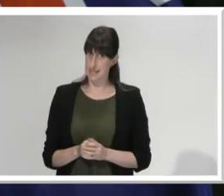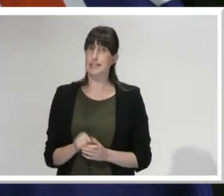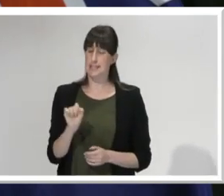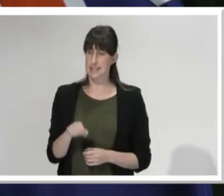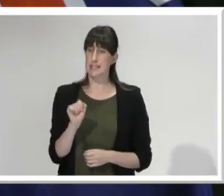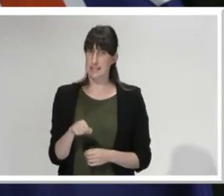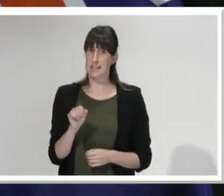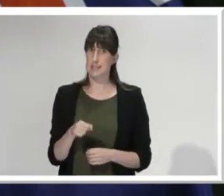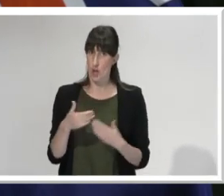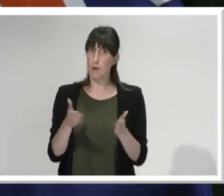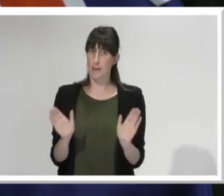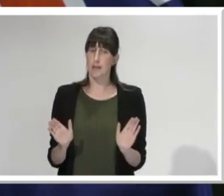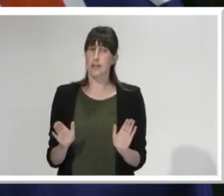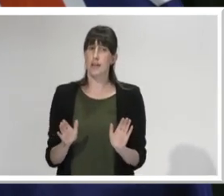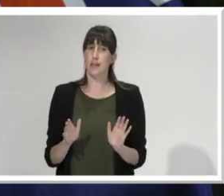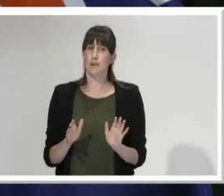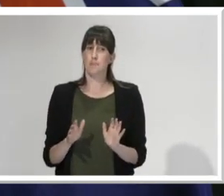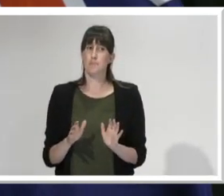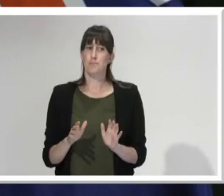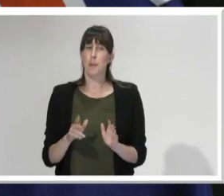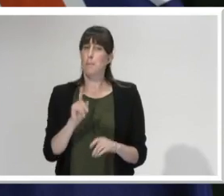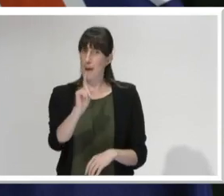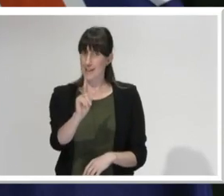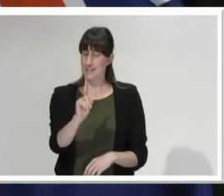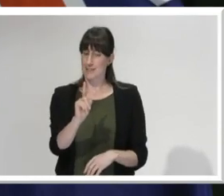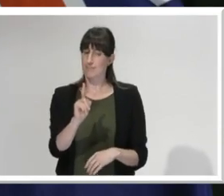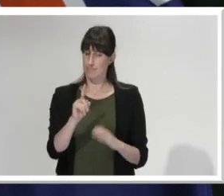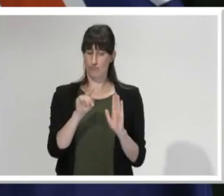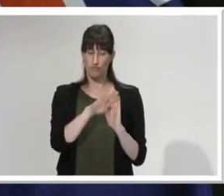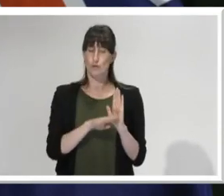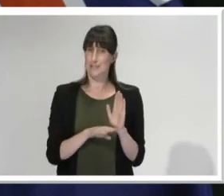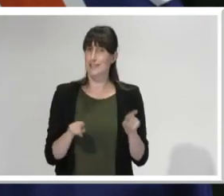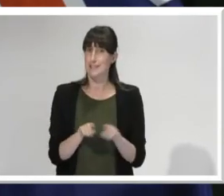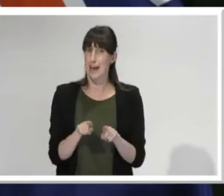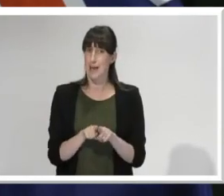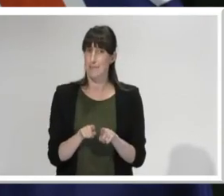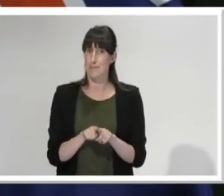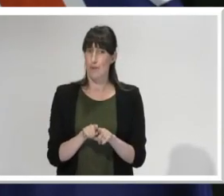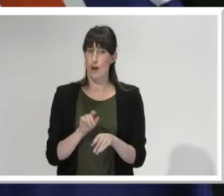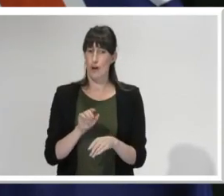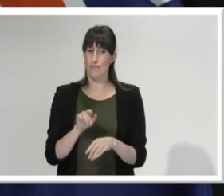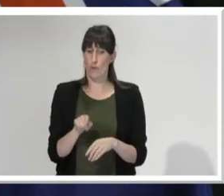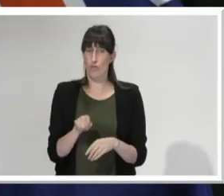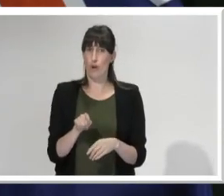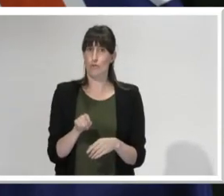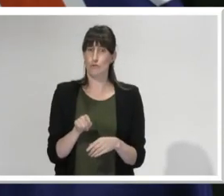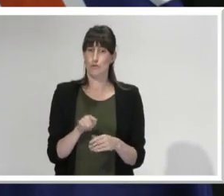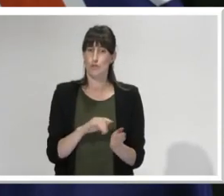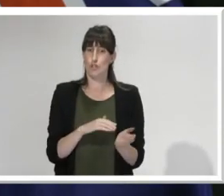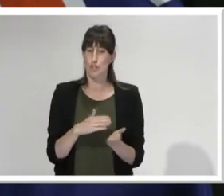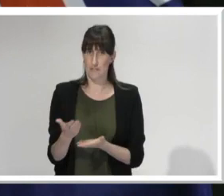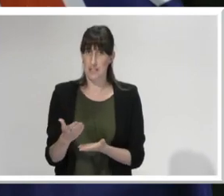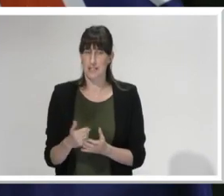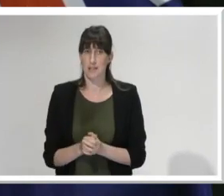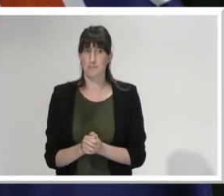though, around them implementing the same expectations we have around those existing services that are already operating. There is